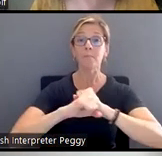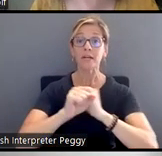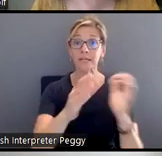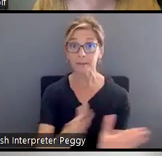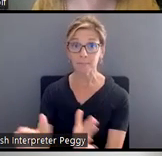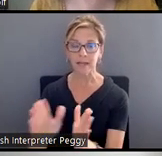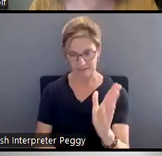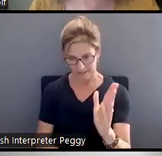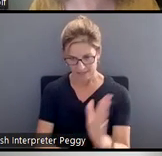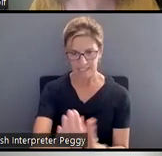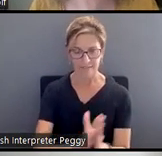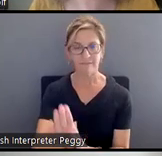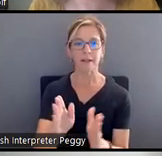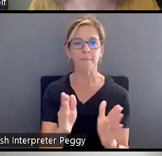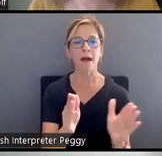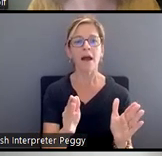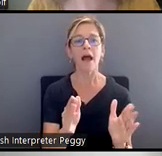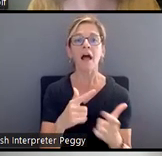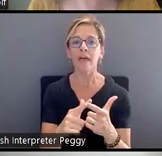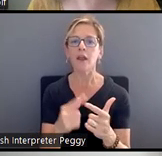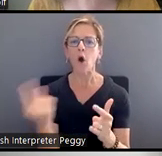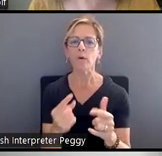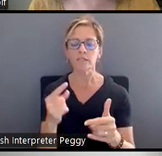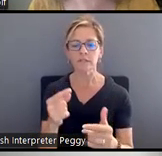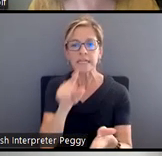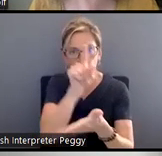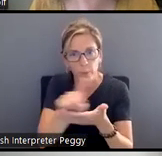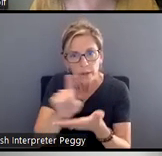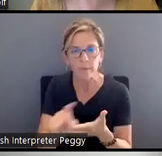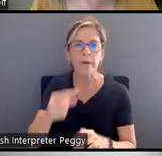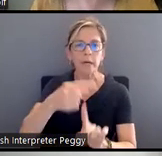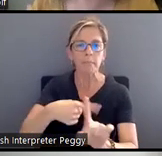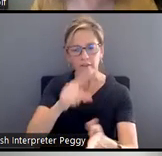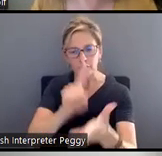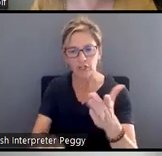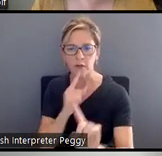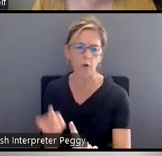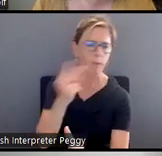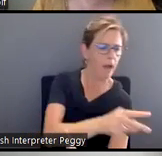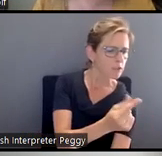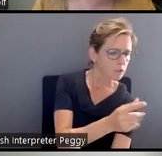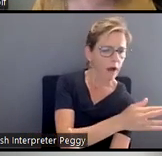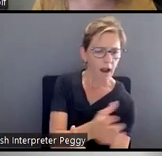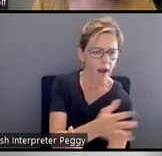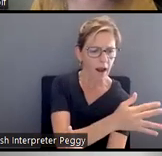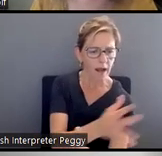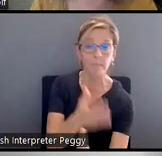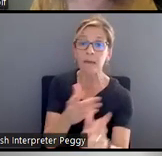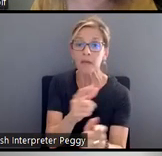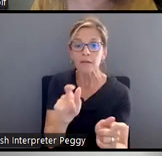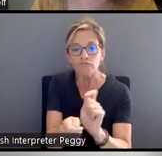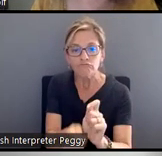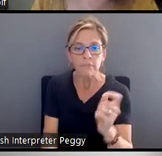said earlier, it's a living document. So we always want to be keeping it current, changing things,